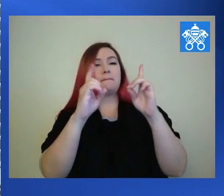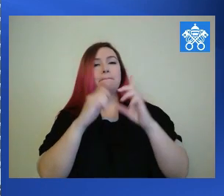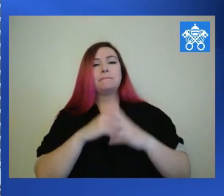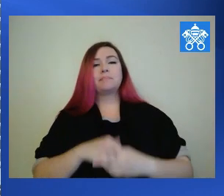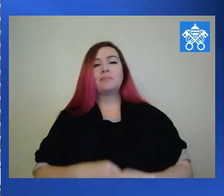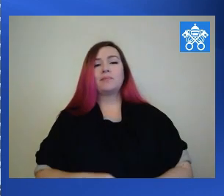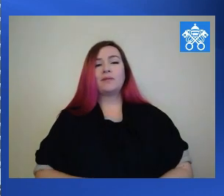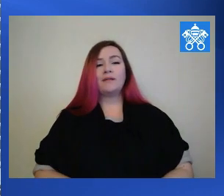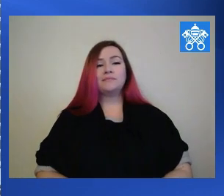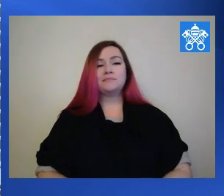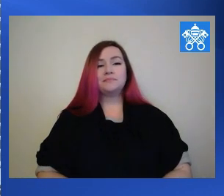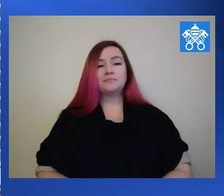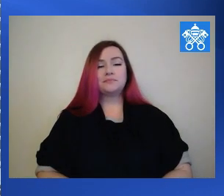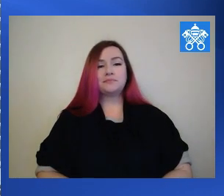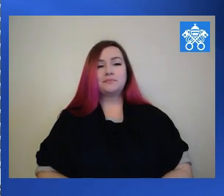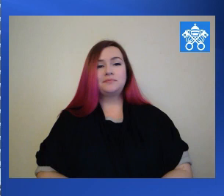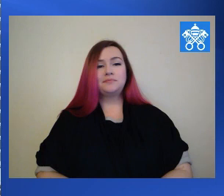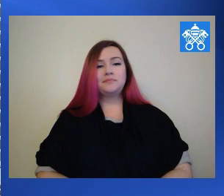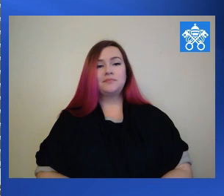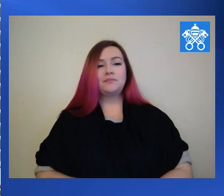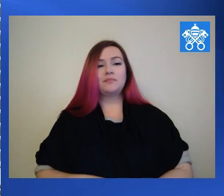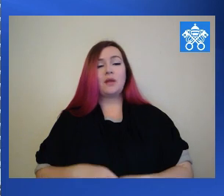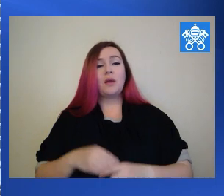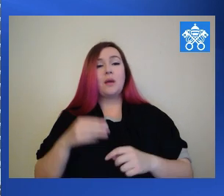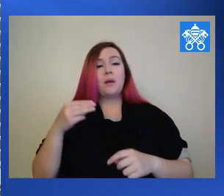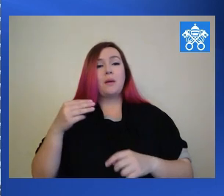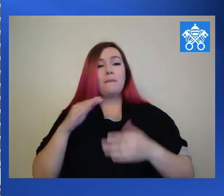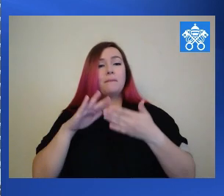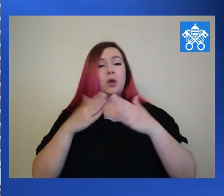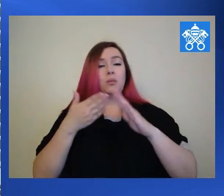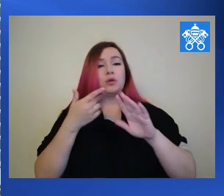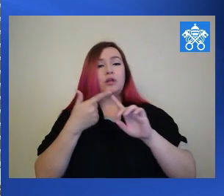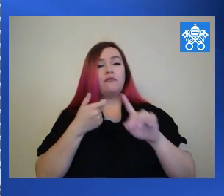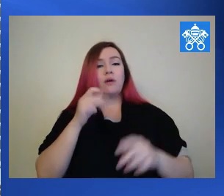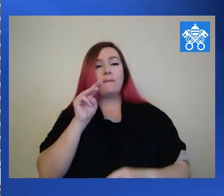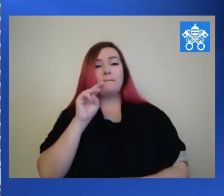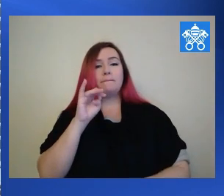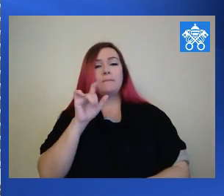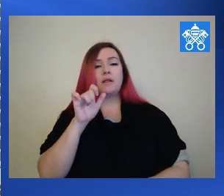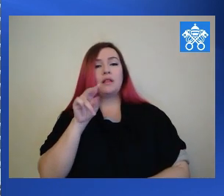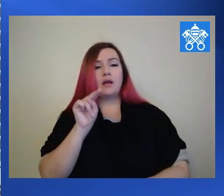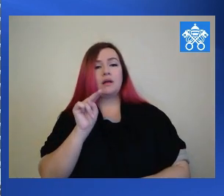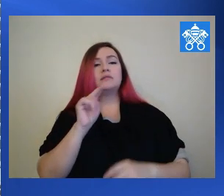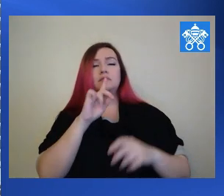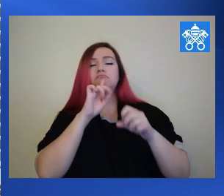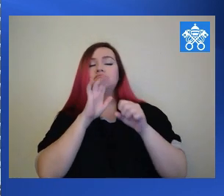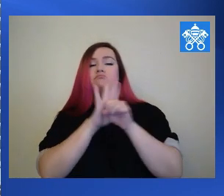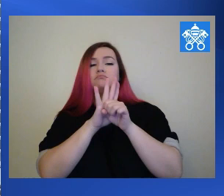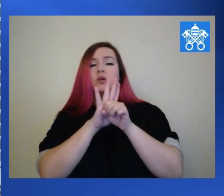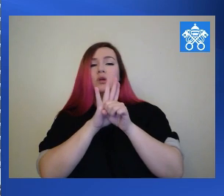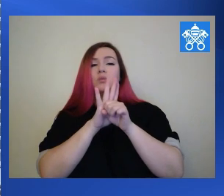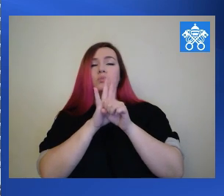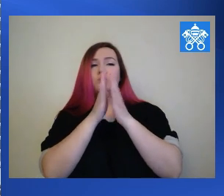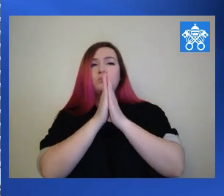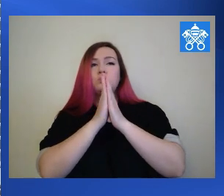members of a community from Milan, and he assures their prayer for their country,